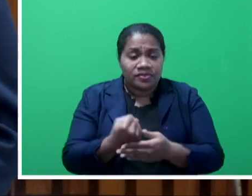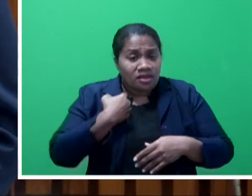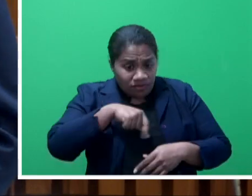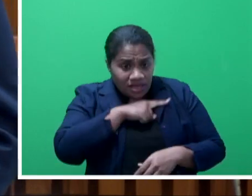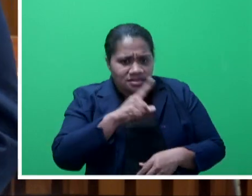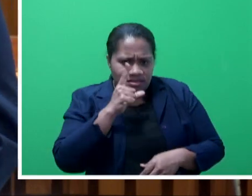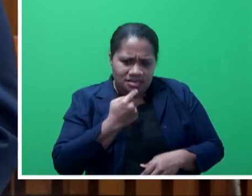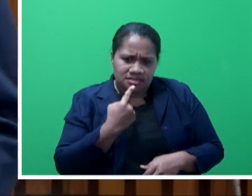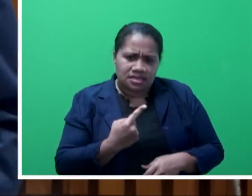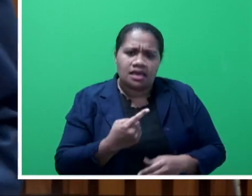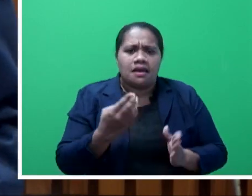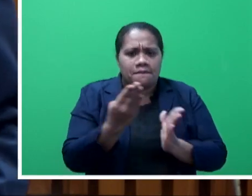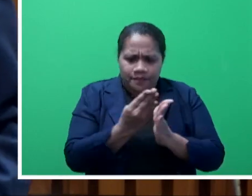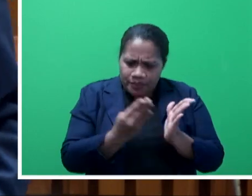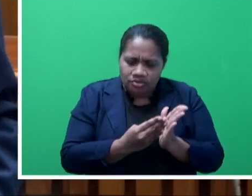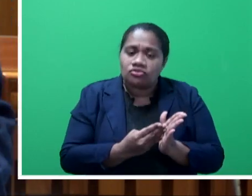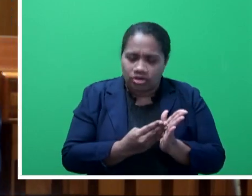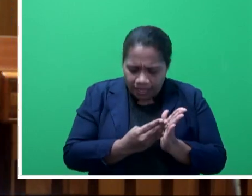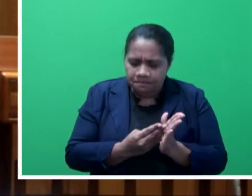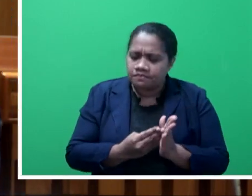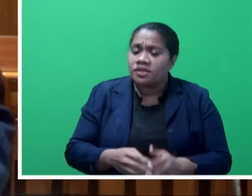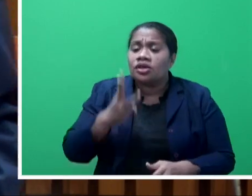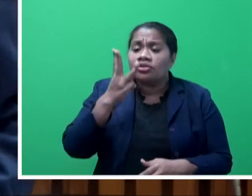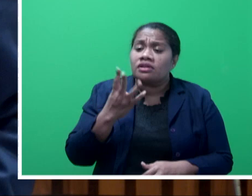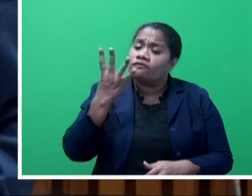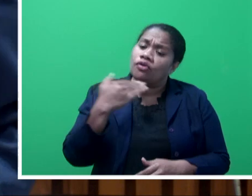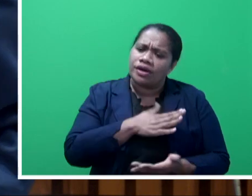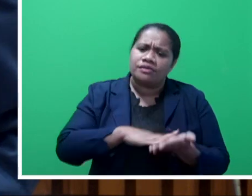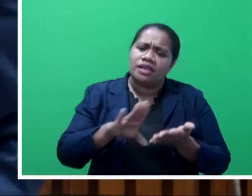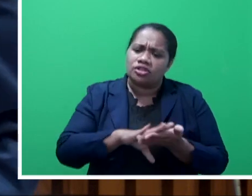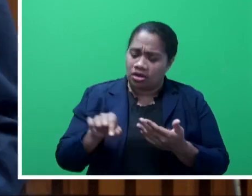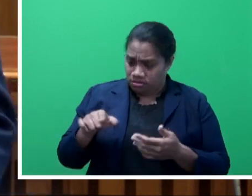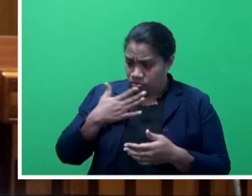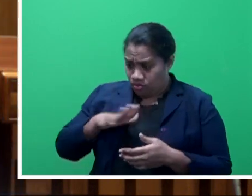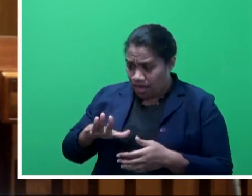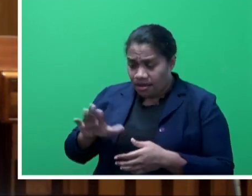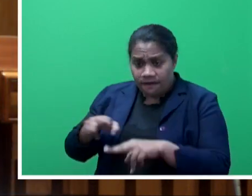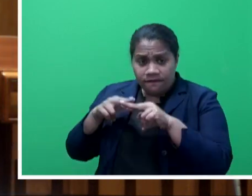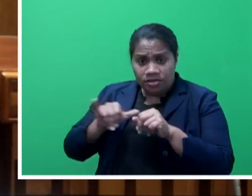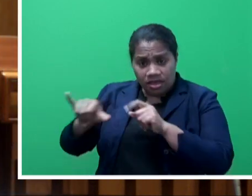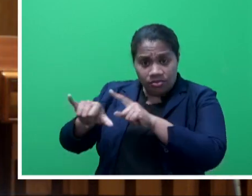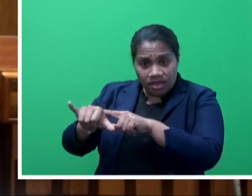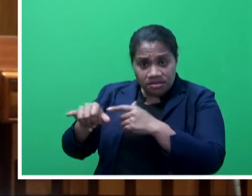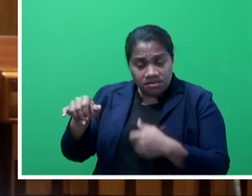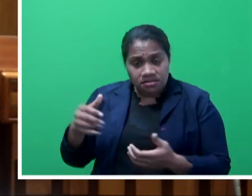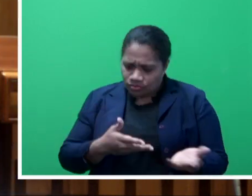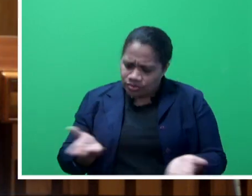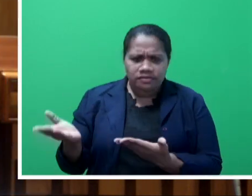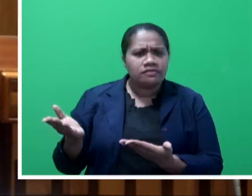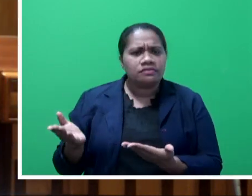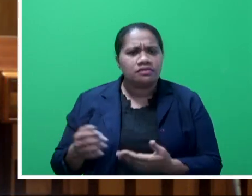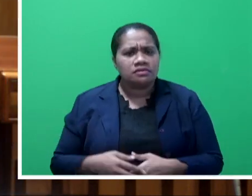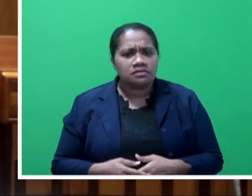let's give Fiji Airways $300 million, $400 million. Is that what they wanted? Would have affected our bottom line. Right